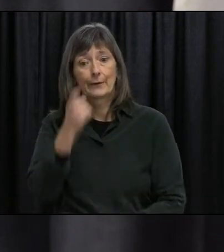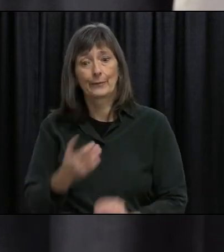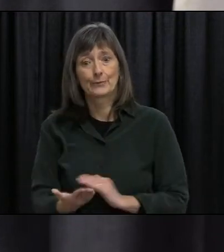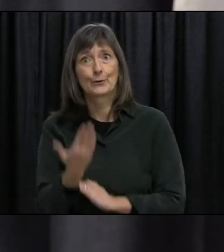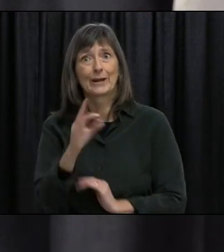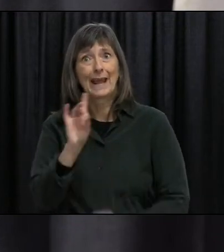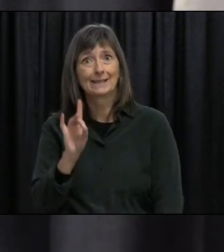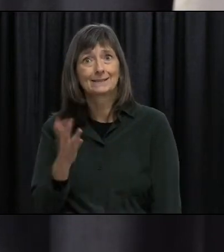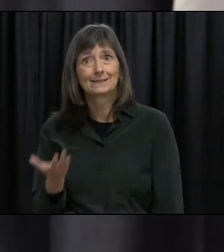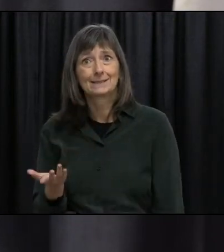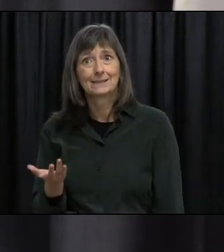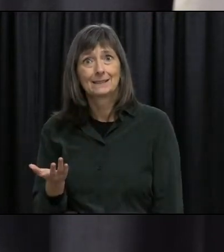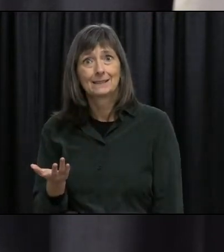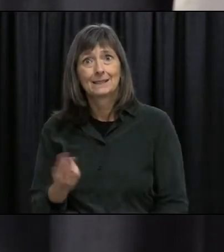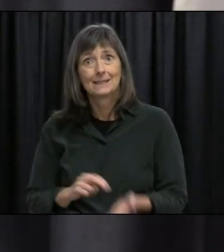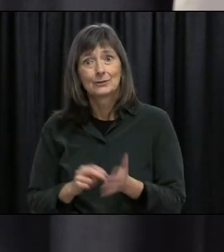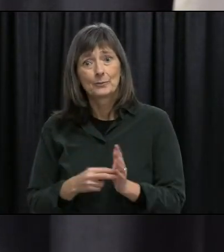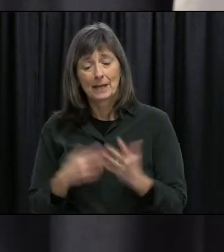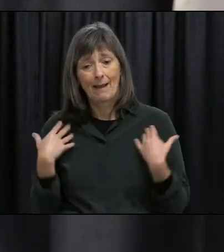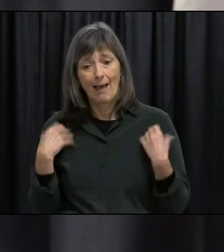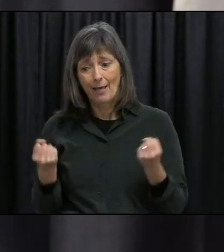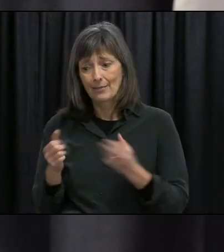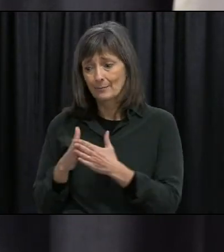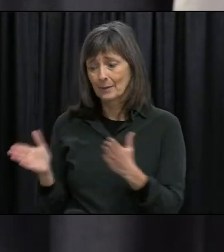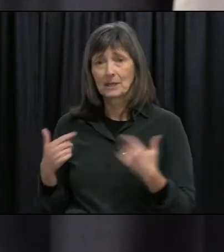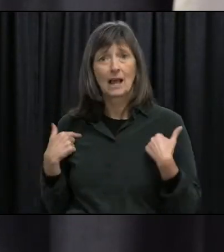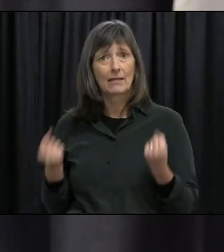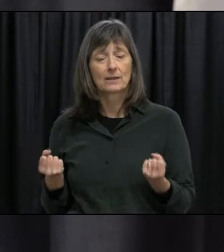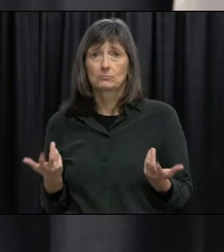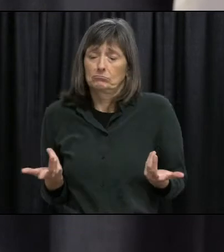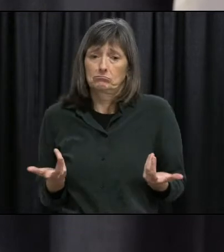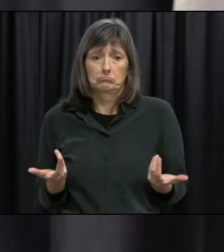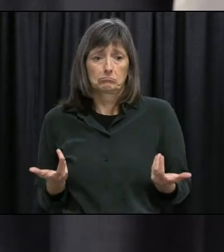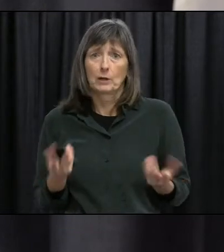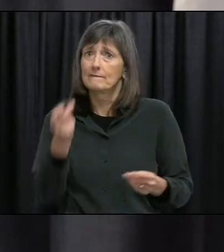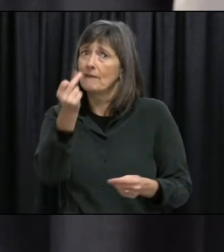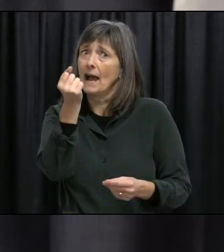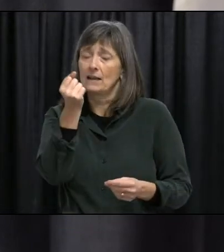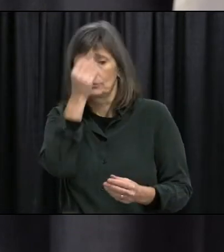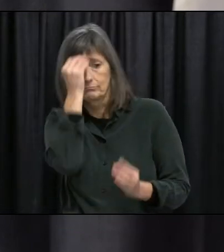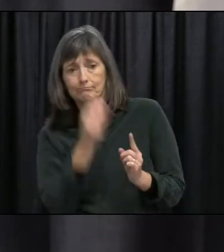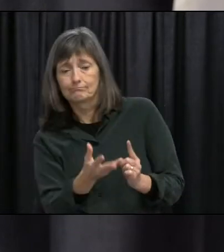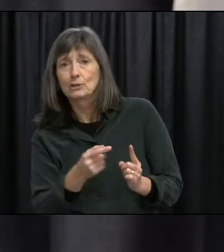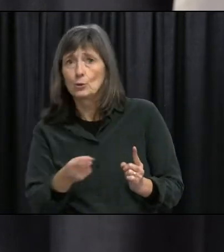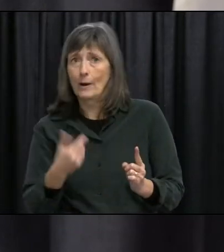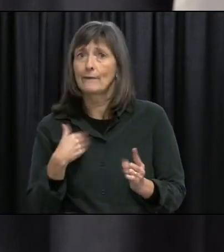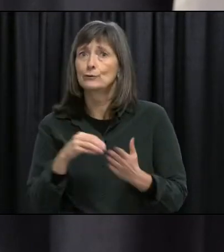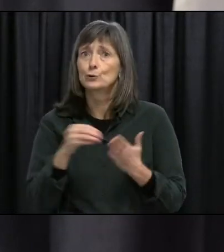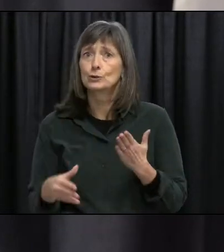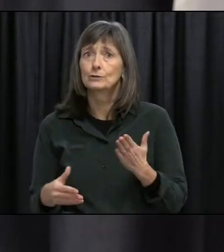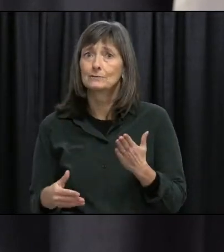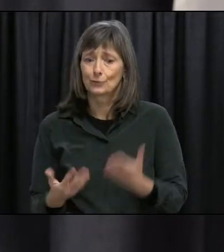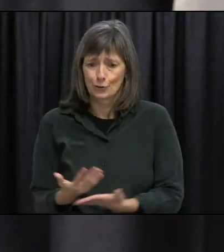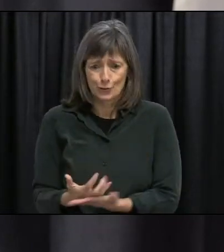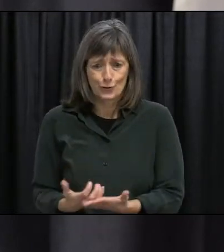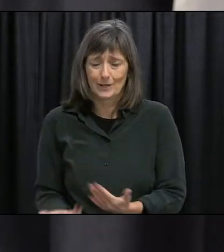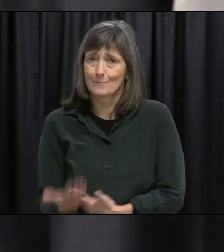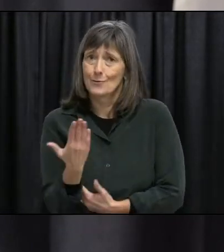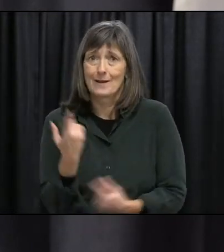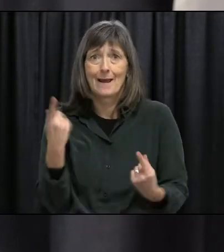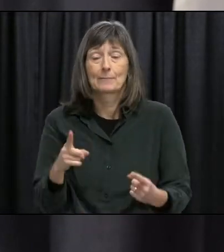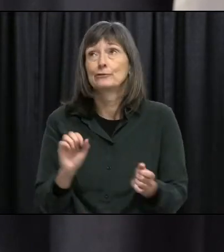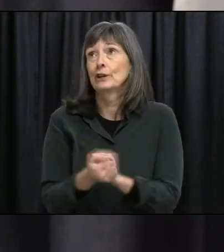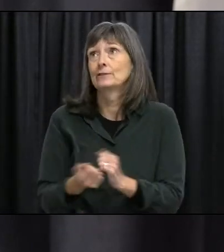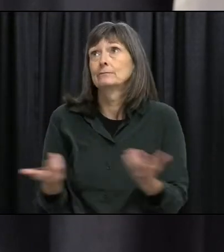very proactive and very timely in their communications with our counterparts in the regions. And very early this morning, that changed. So